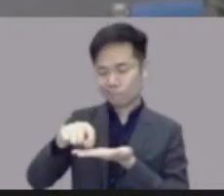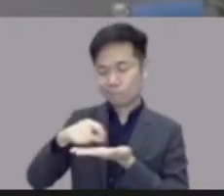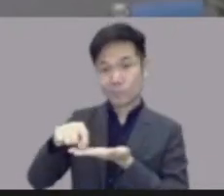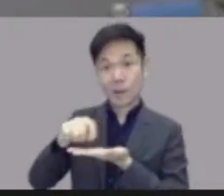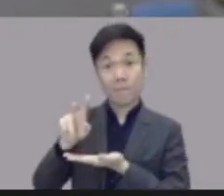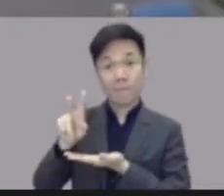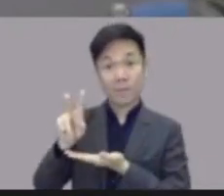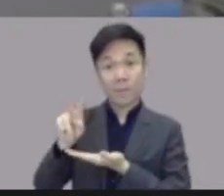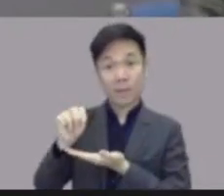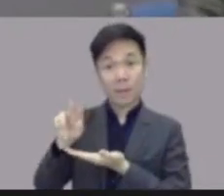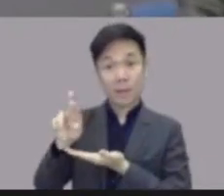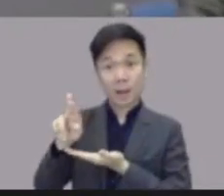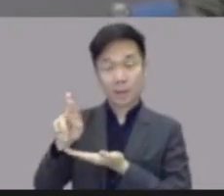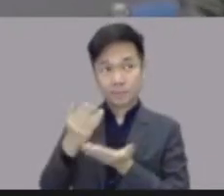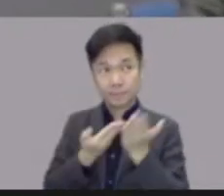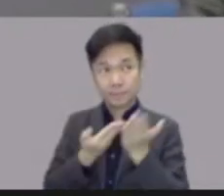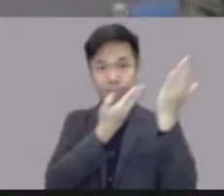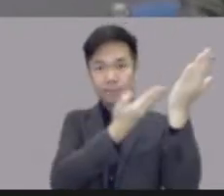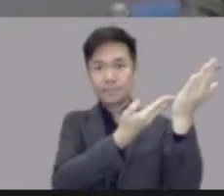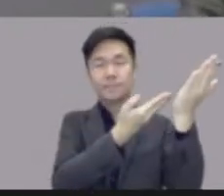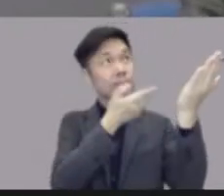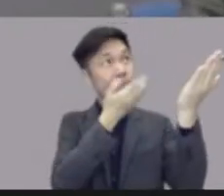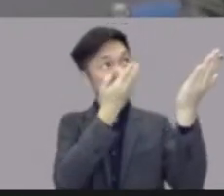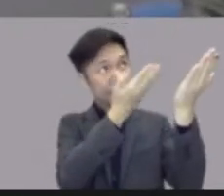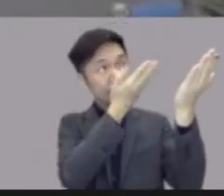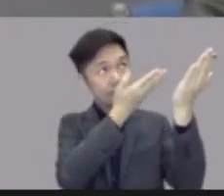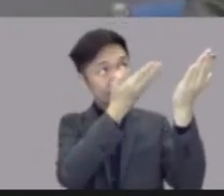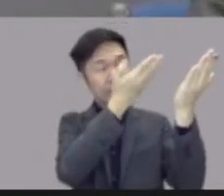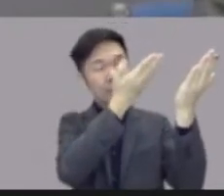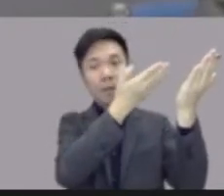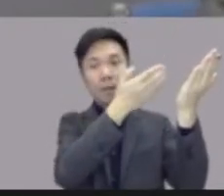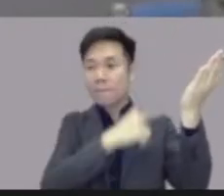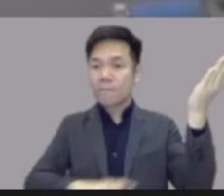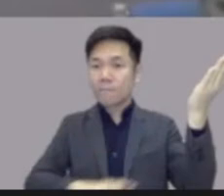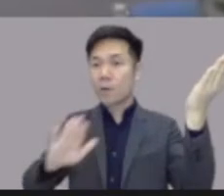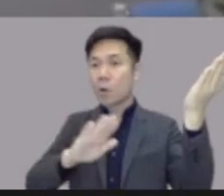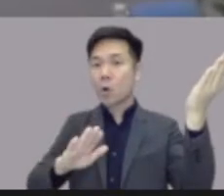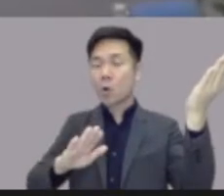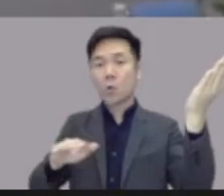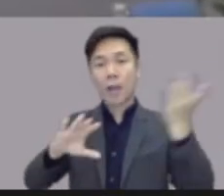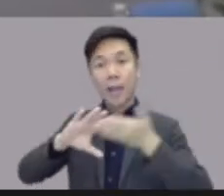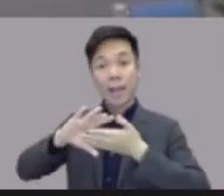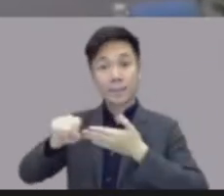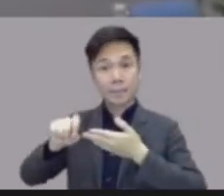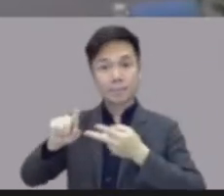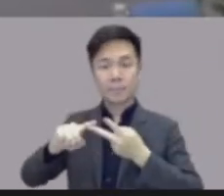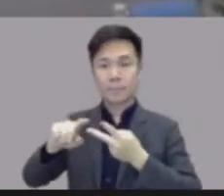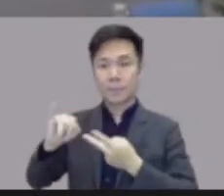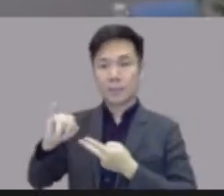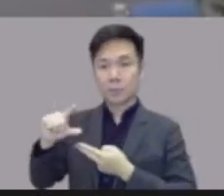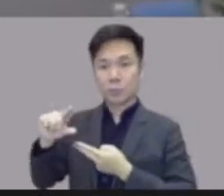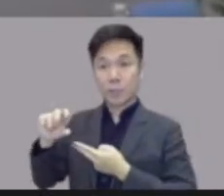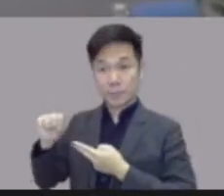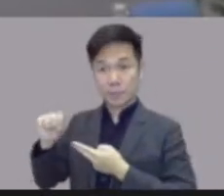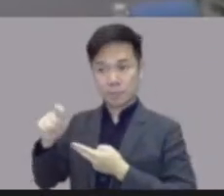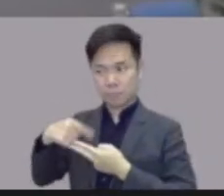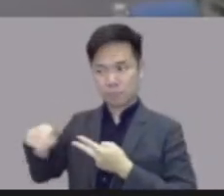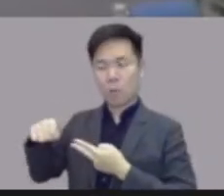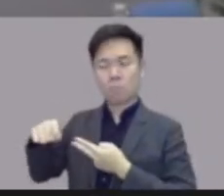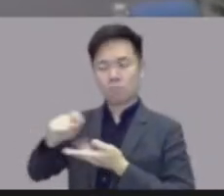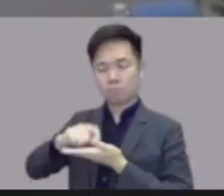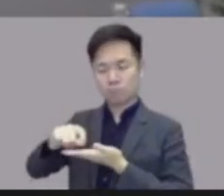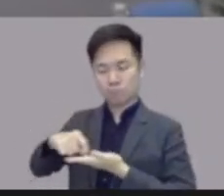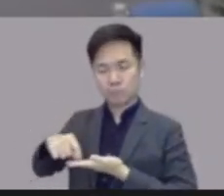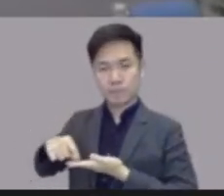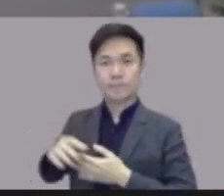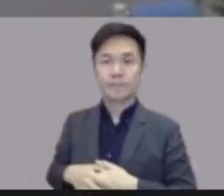cities networks and Research Institute Institute including Union Escape nijs according to the other states our